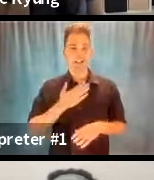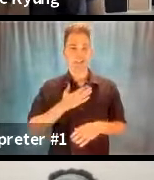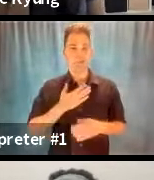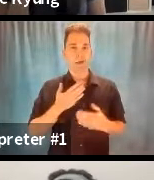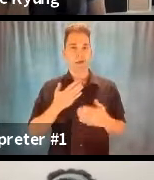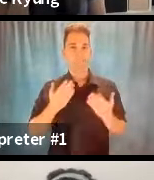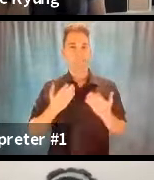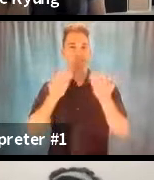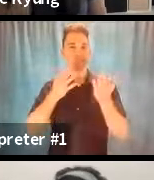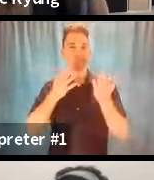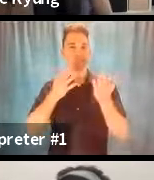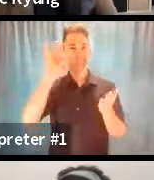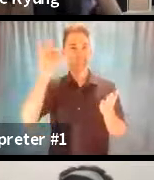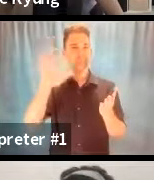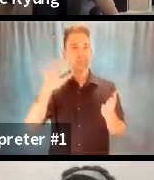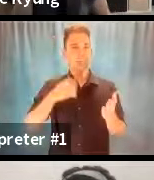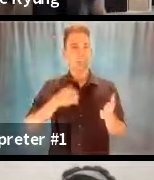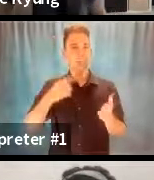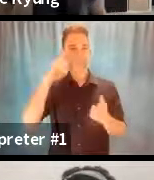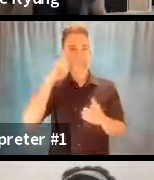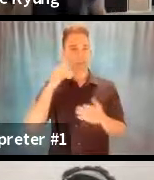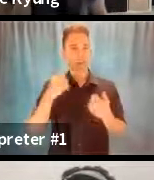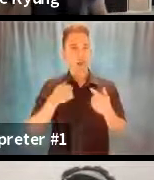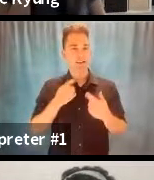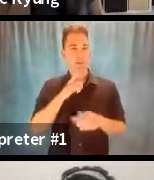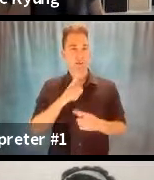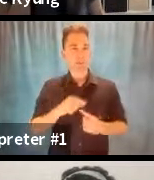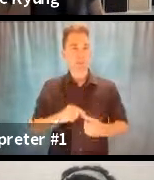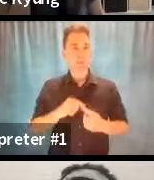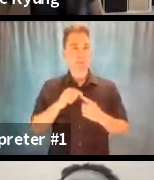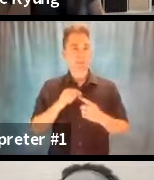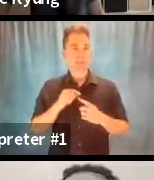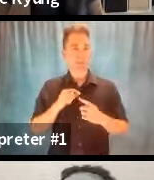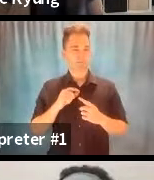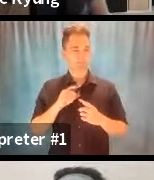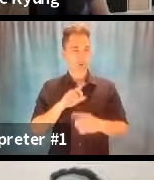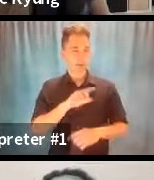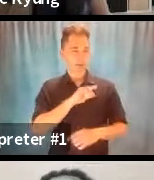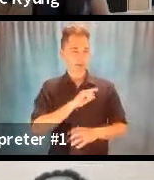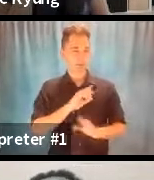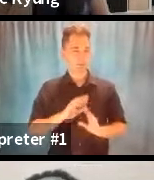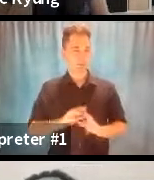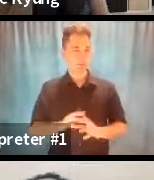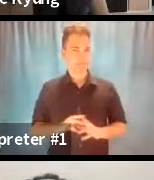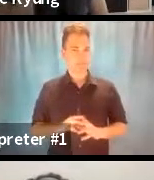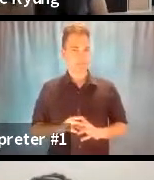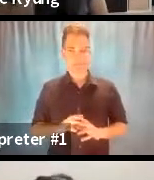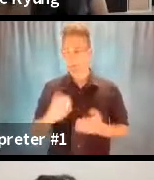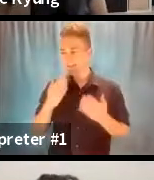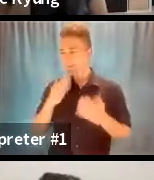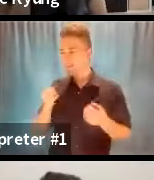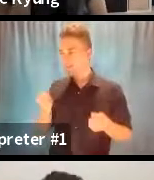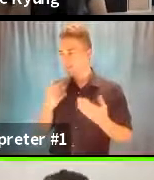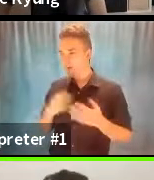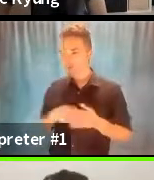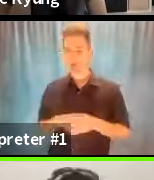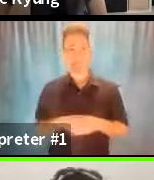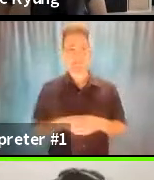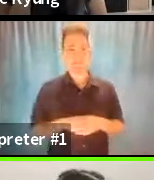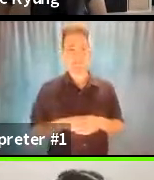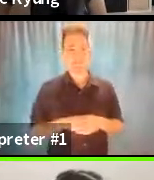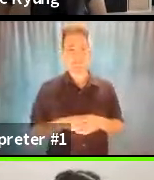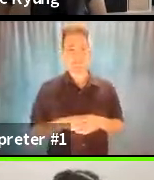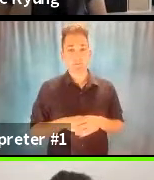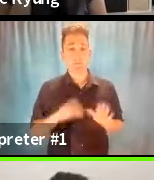that I think has a little unique aspect to it. Thank you so much. And by way